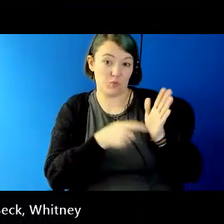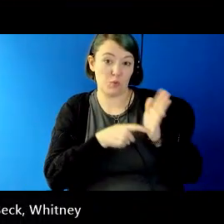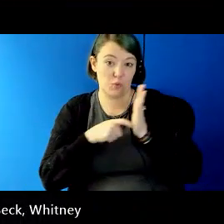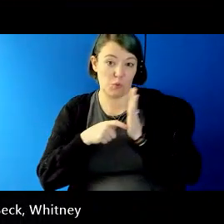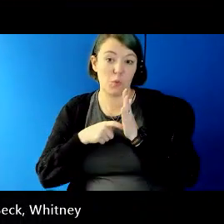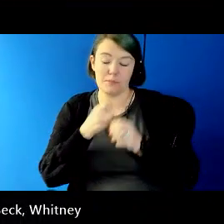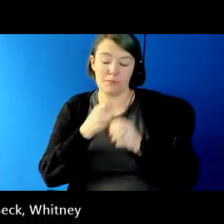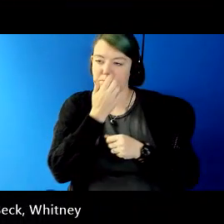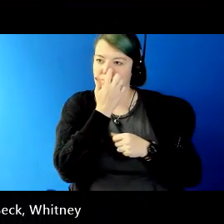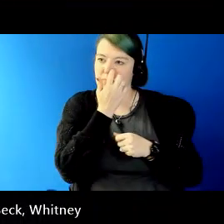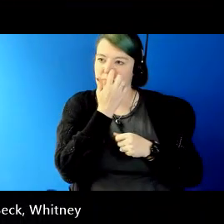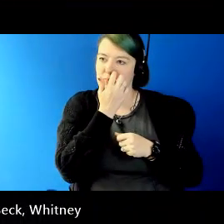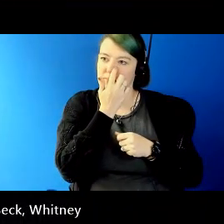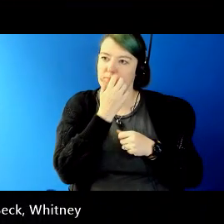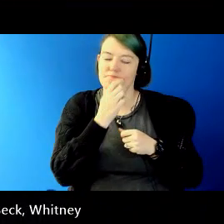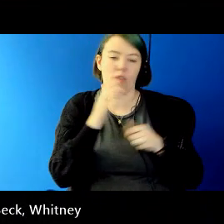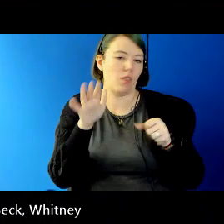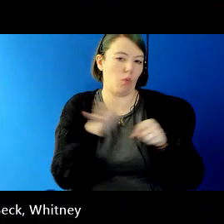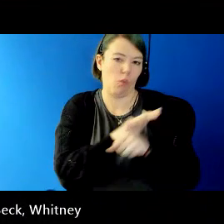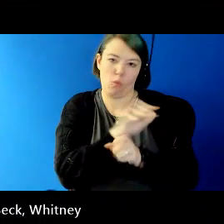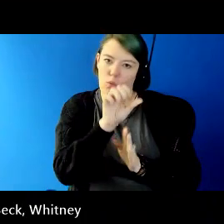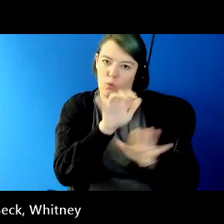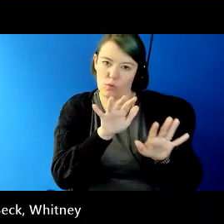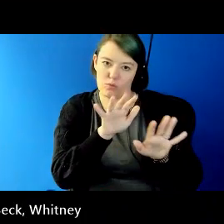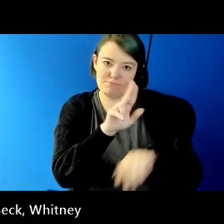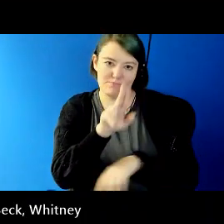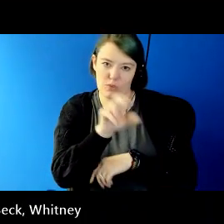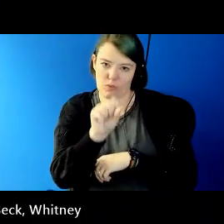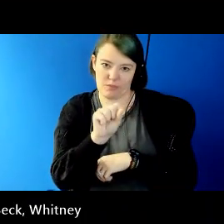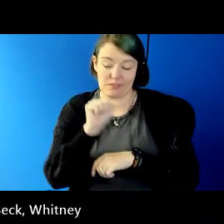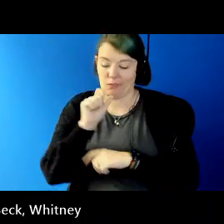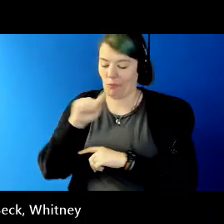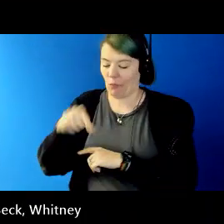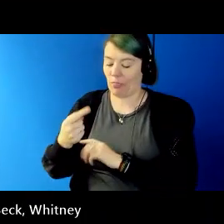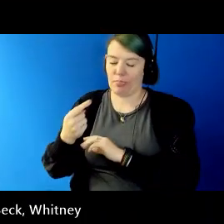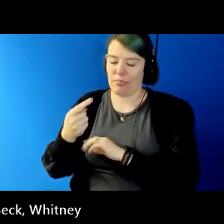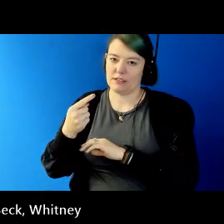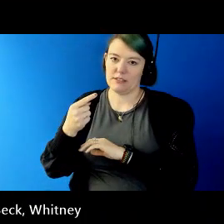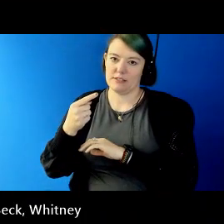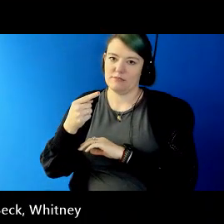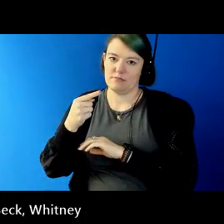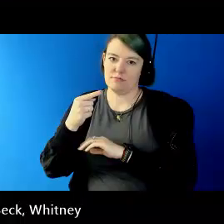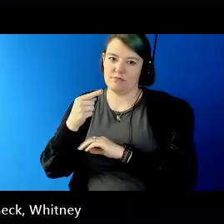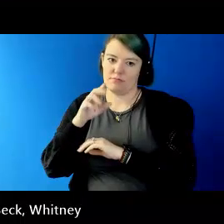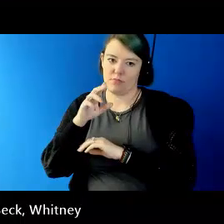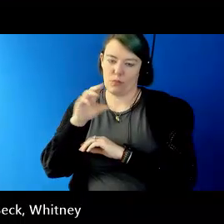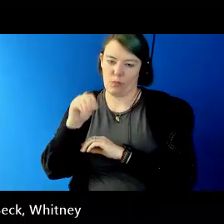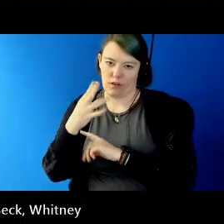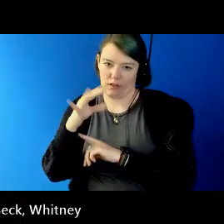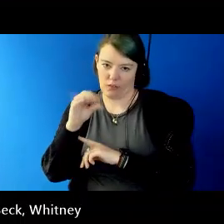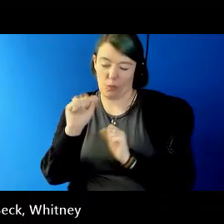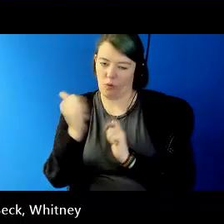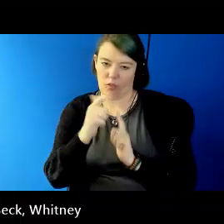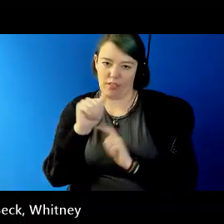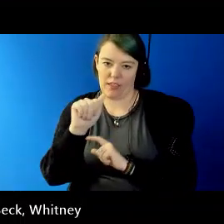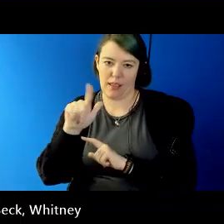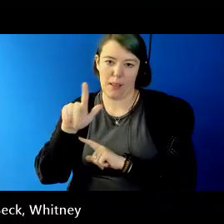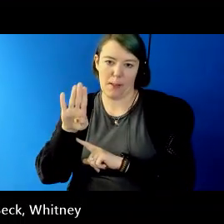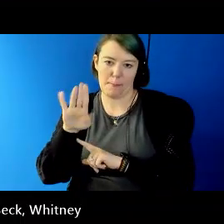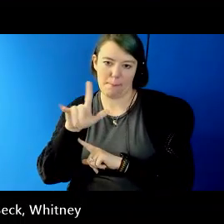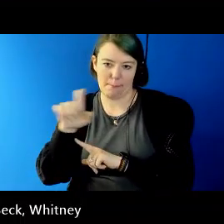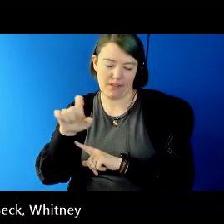for eligibility across the country. This is not just focused to stable account, it's for all ABLE programs. And the individual must have developed their